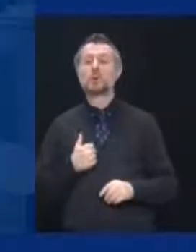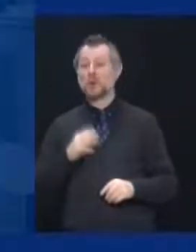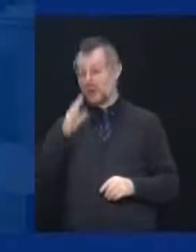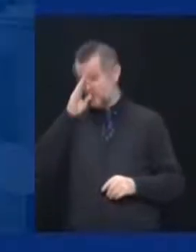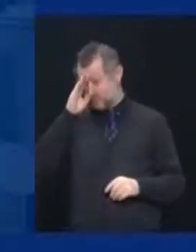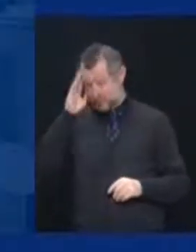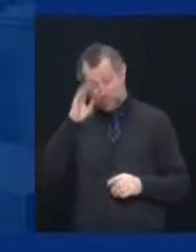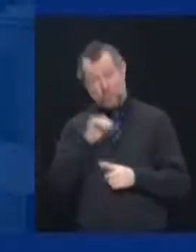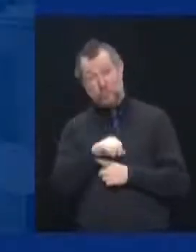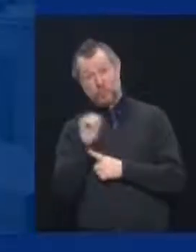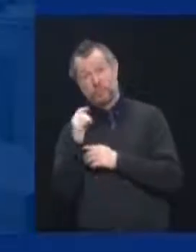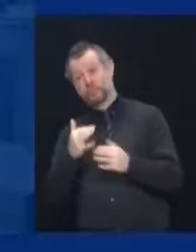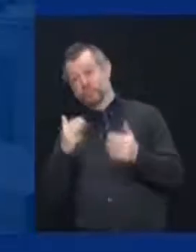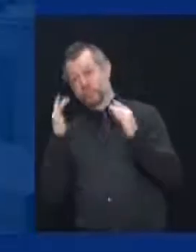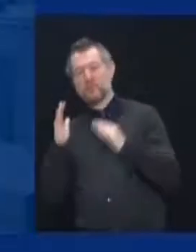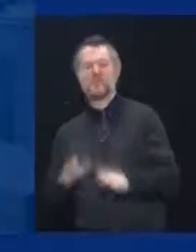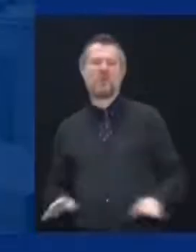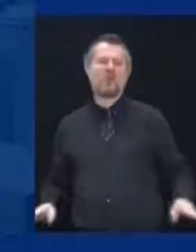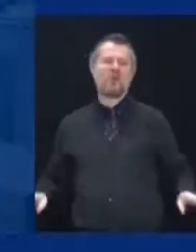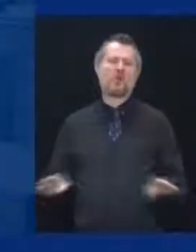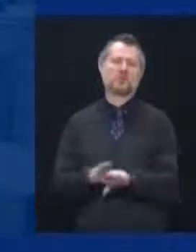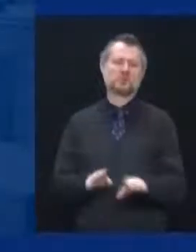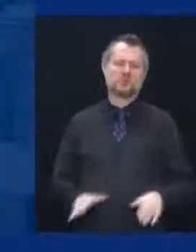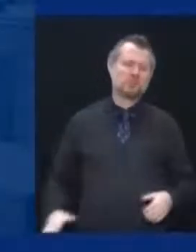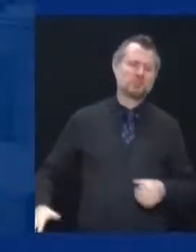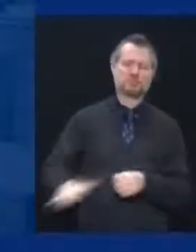down. That's